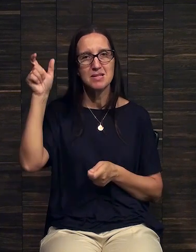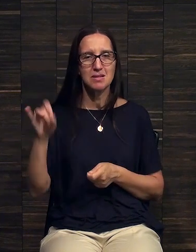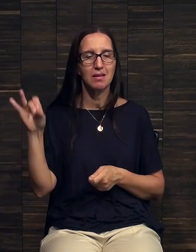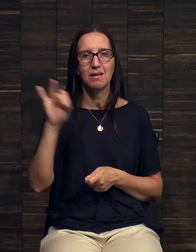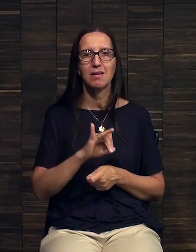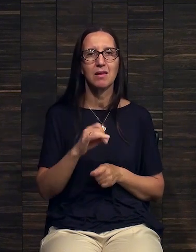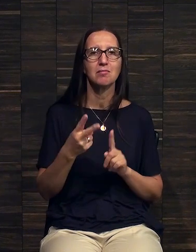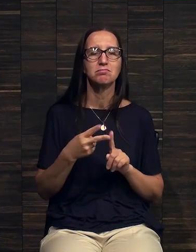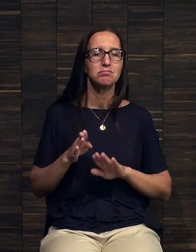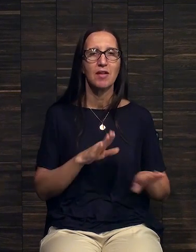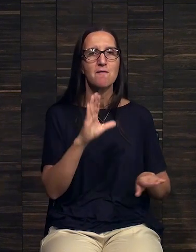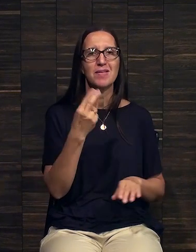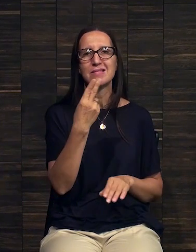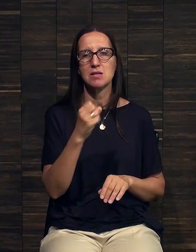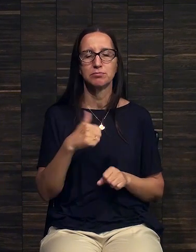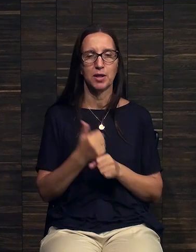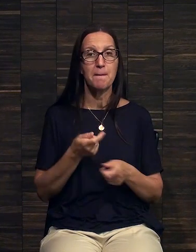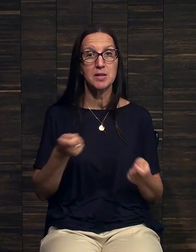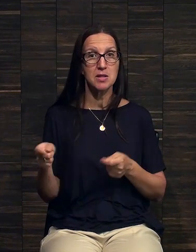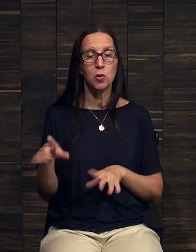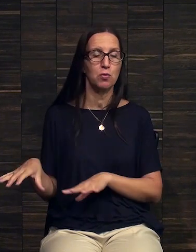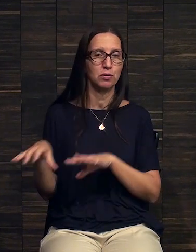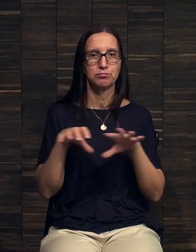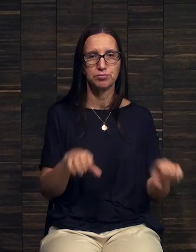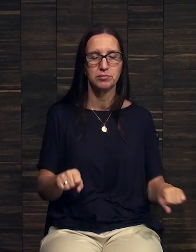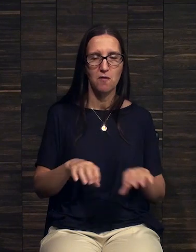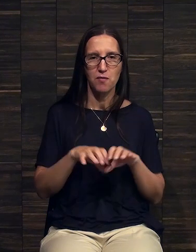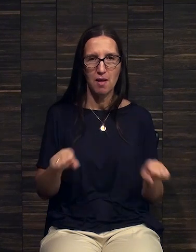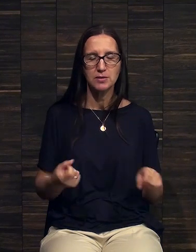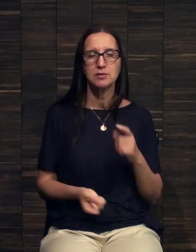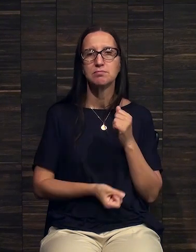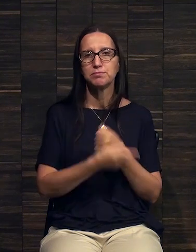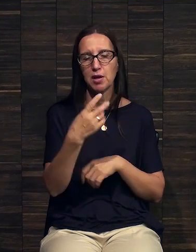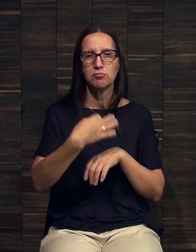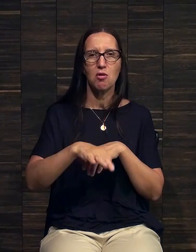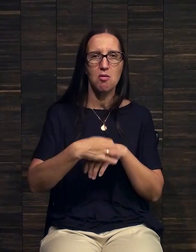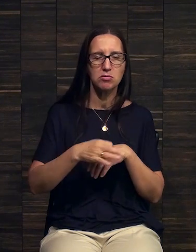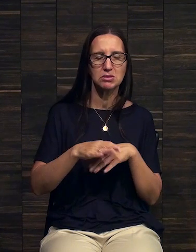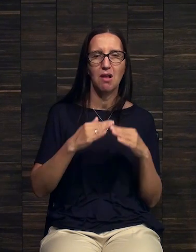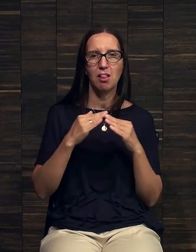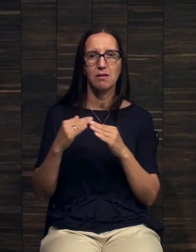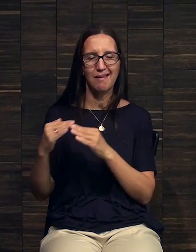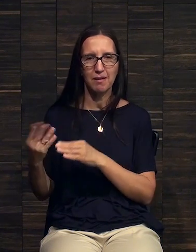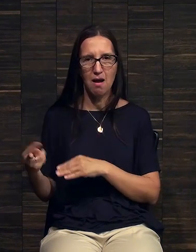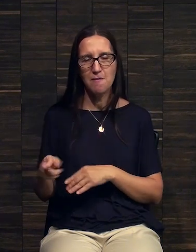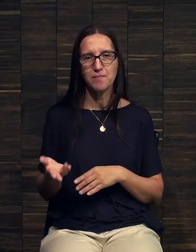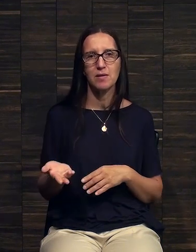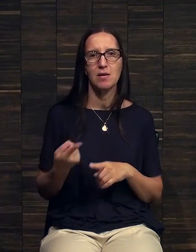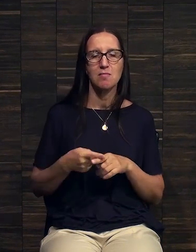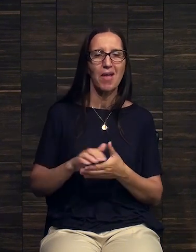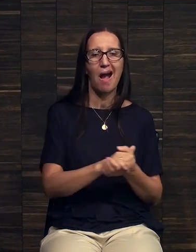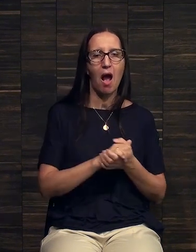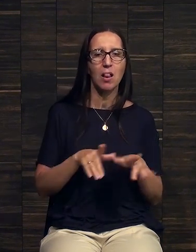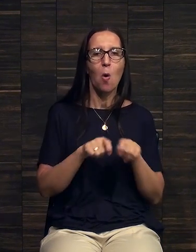vice president, and they took power, and this is concentration camps, and they are